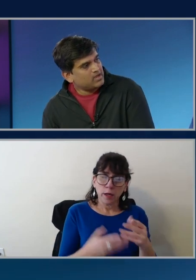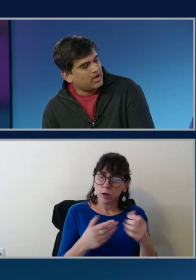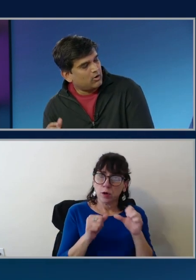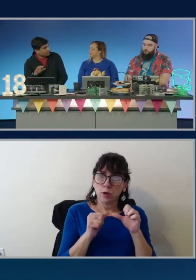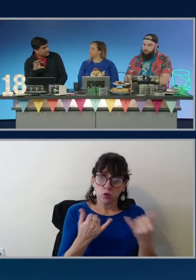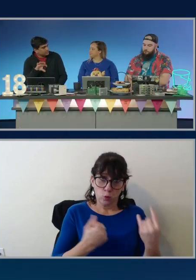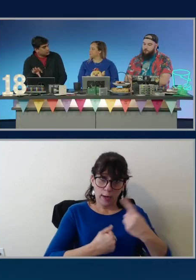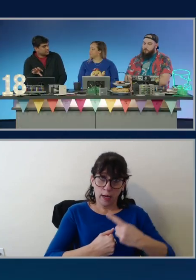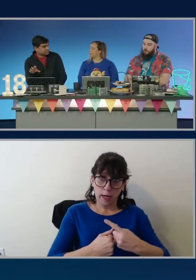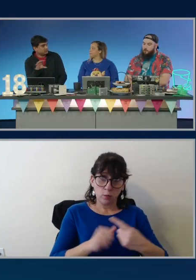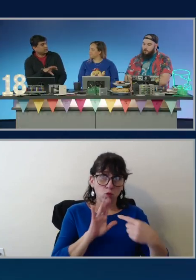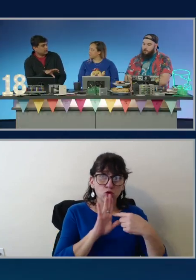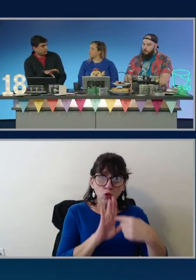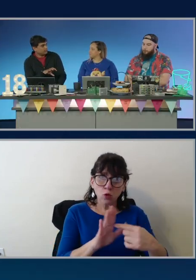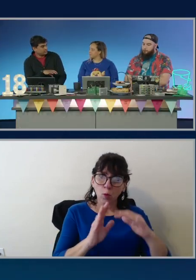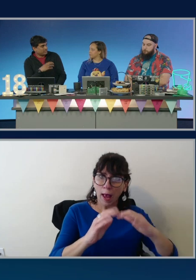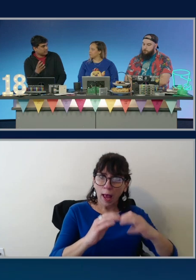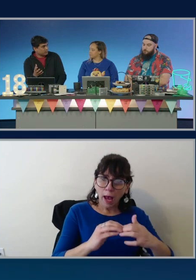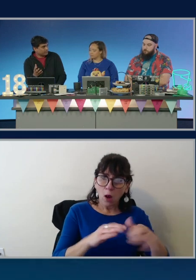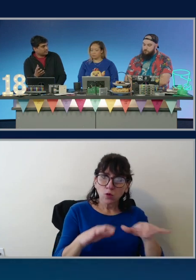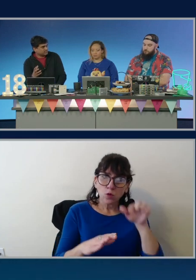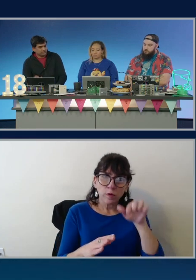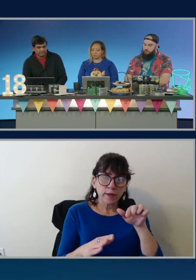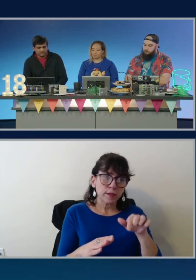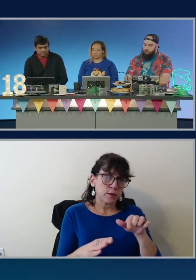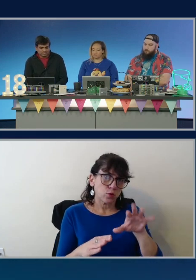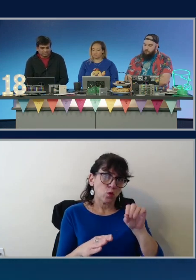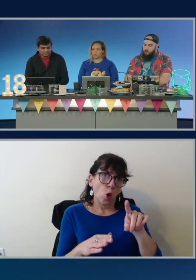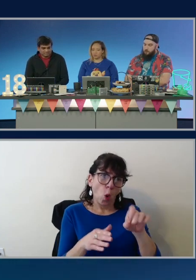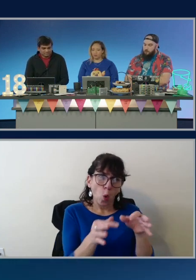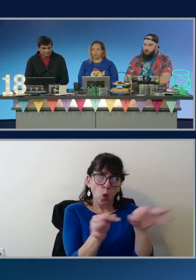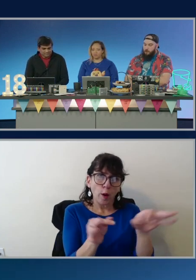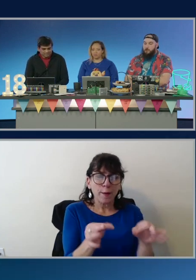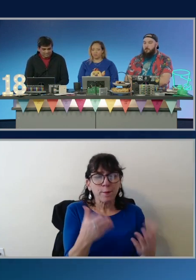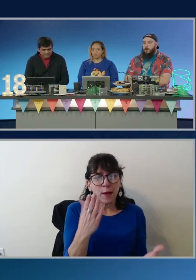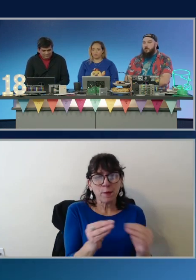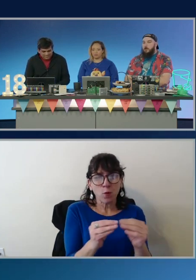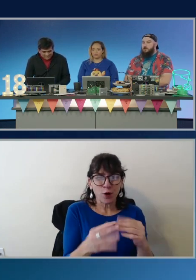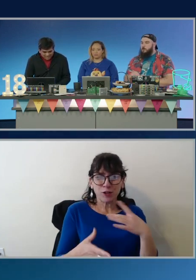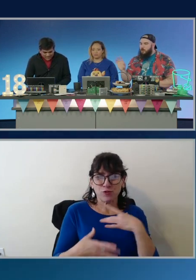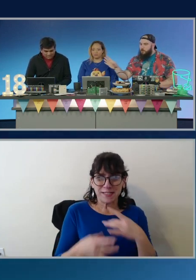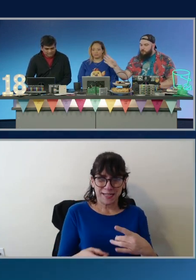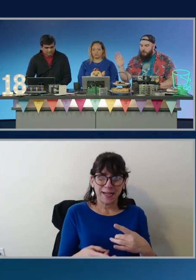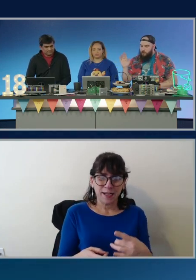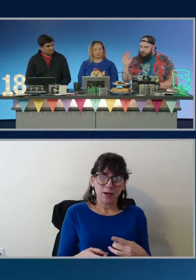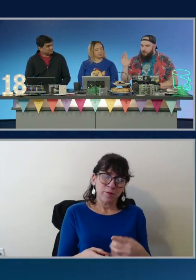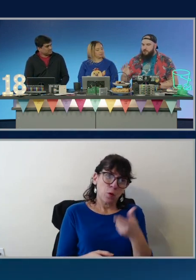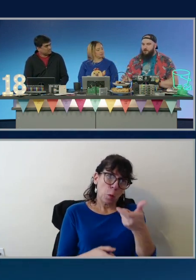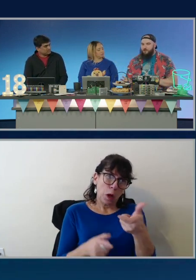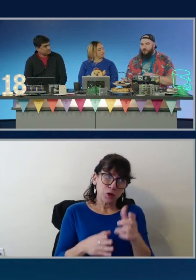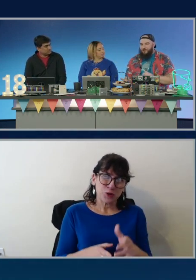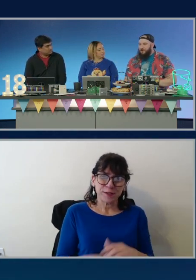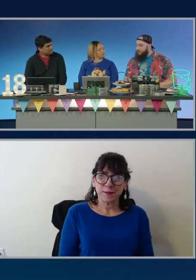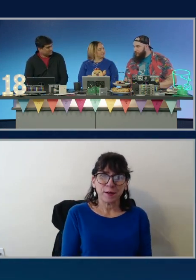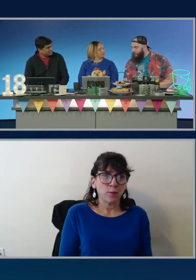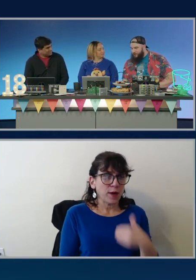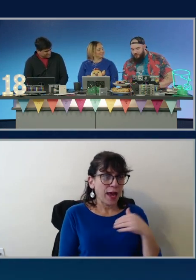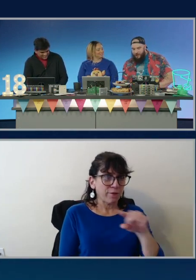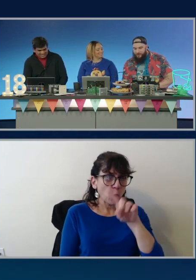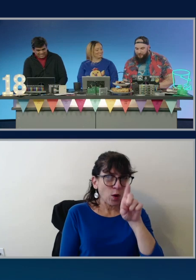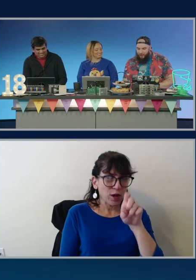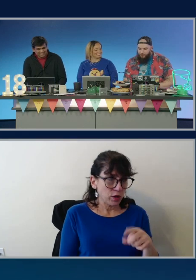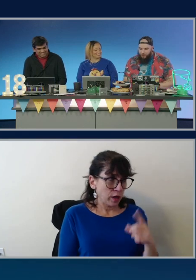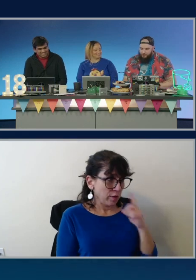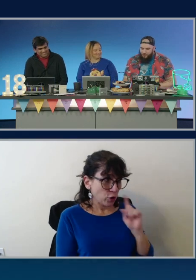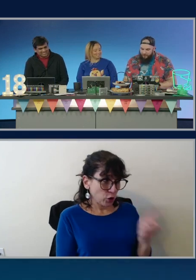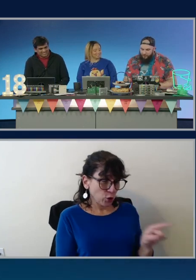you how we can do this through the code, which might be more interesting for developers. Like it. So, Suman, we have a question here for you in the